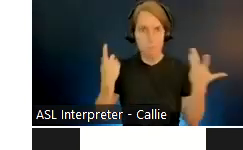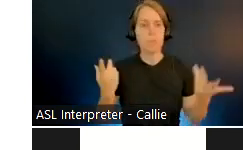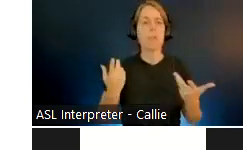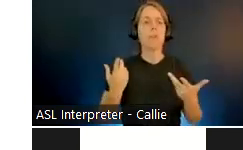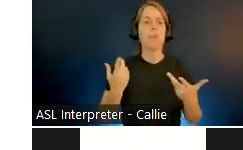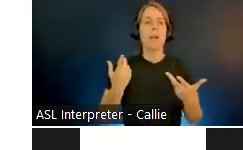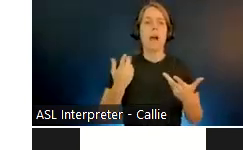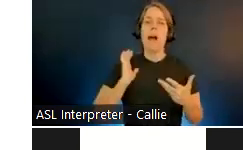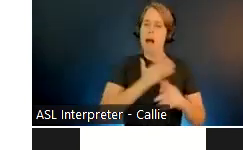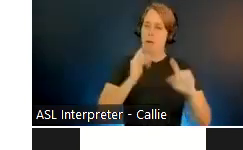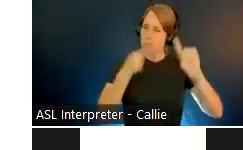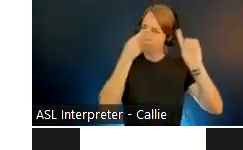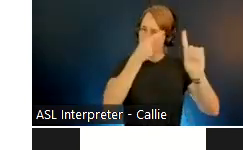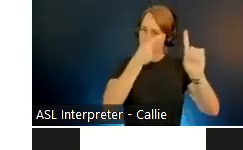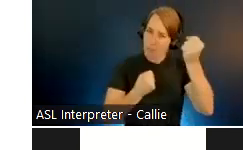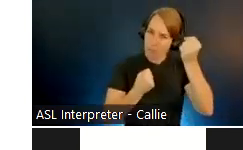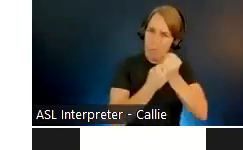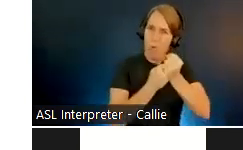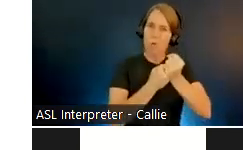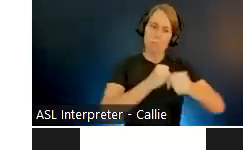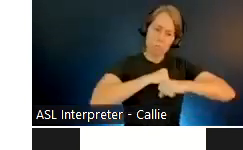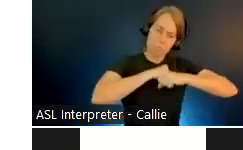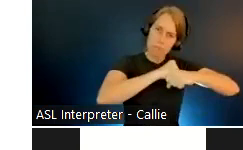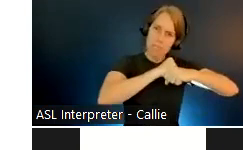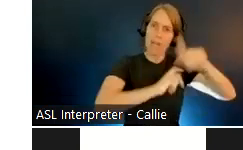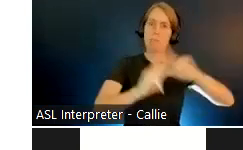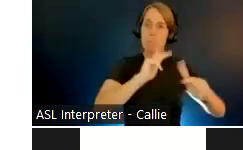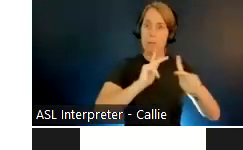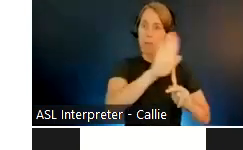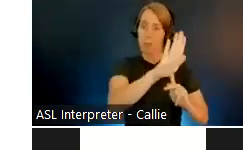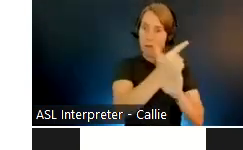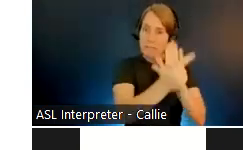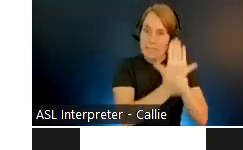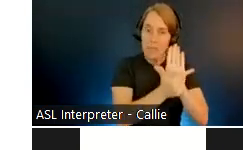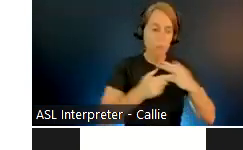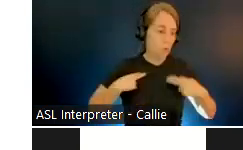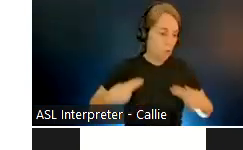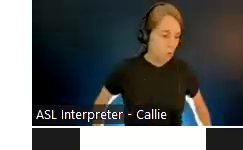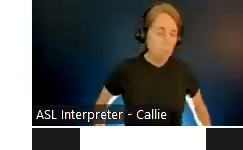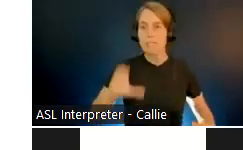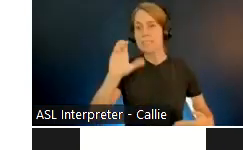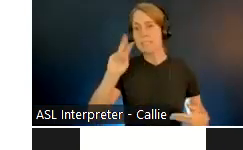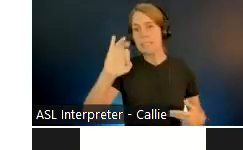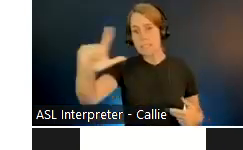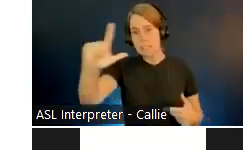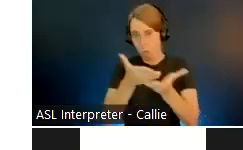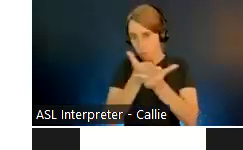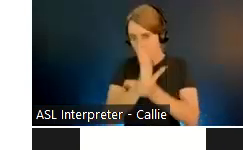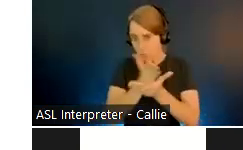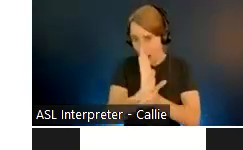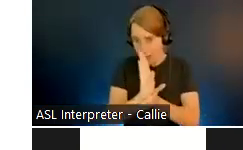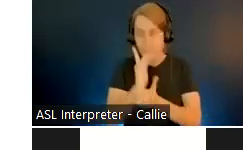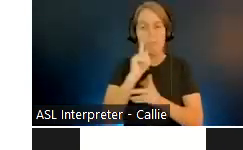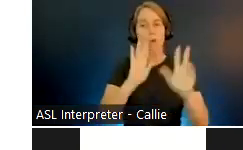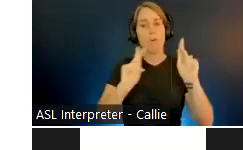people with disabilities in South Carolina. Some of you may still remember we were formerly known as Protection and Advocacy